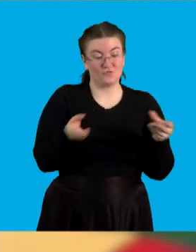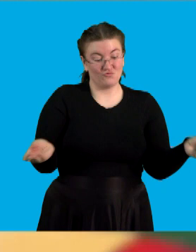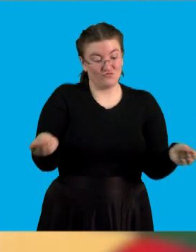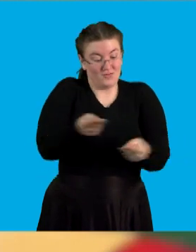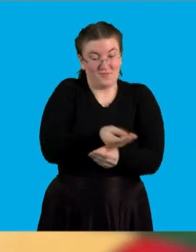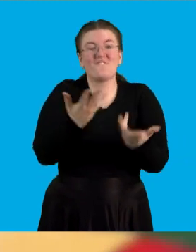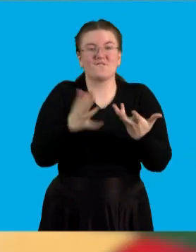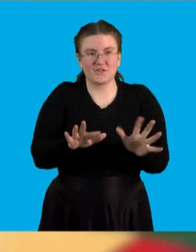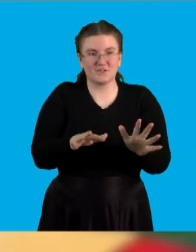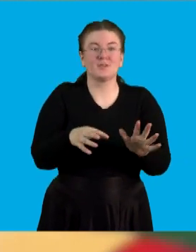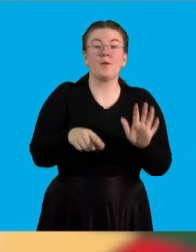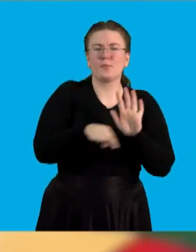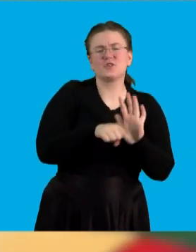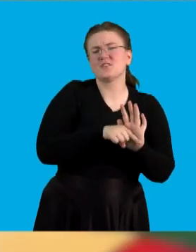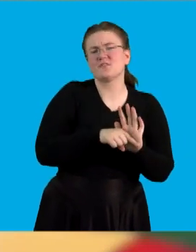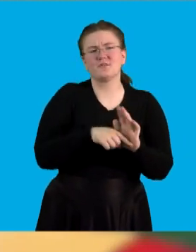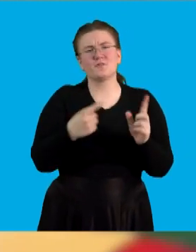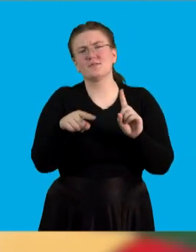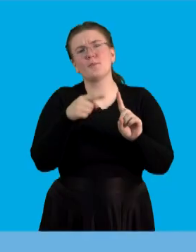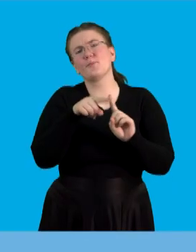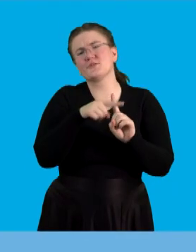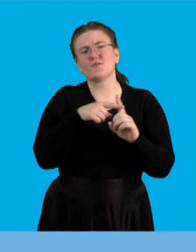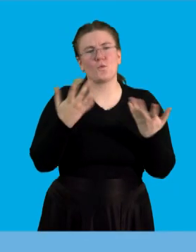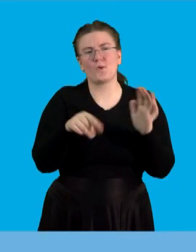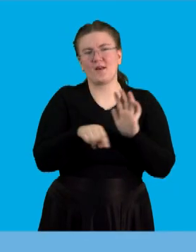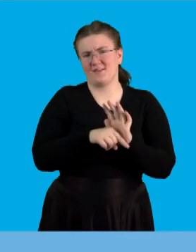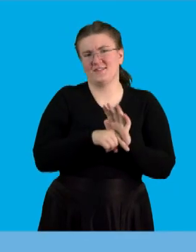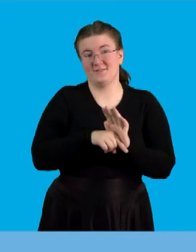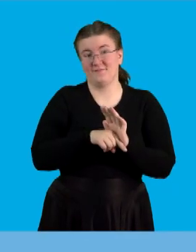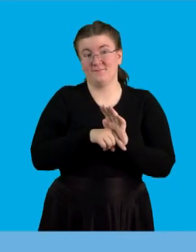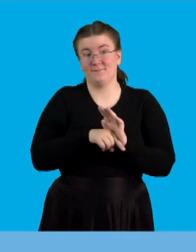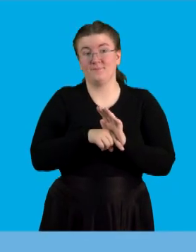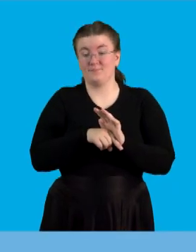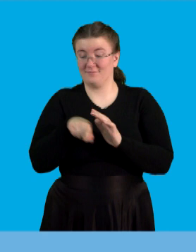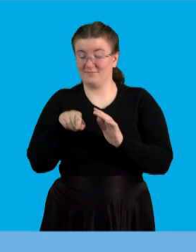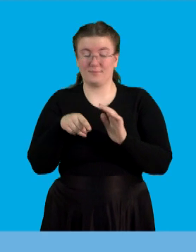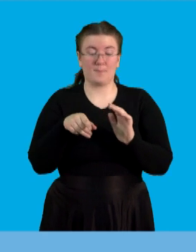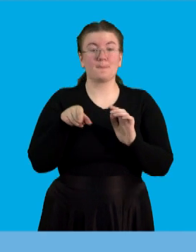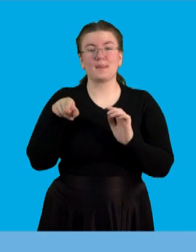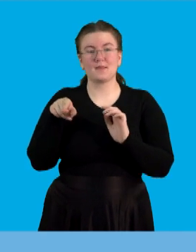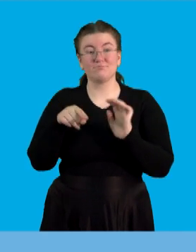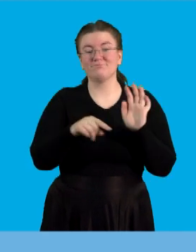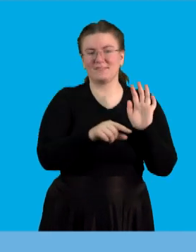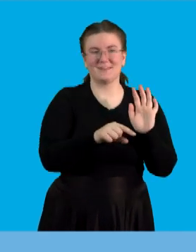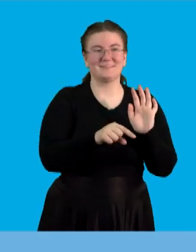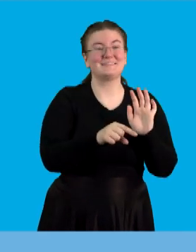or we have a positive charge. And the ones that receive, or the ones that accept the electrons,